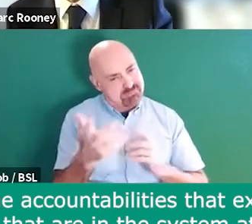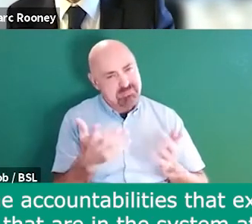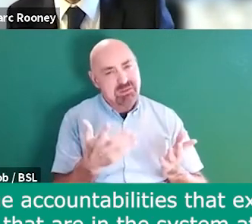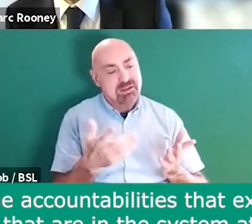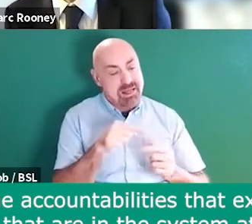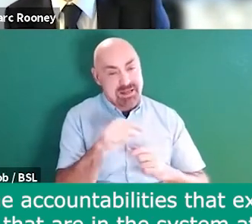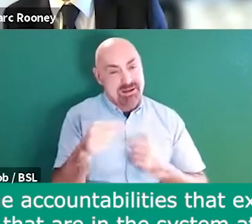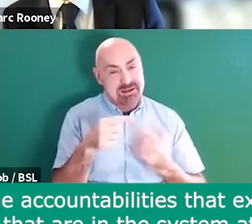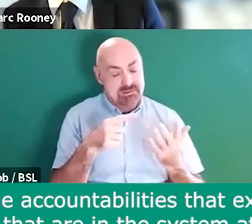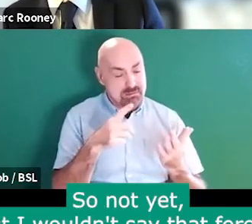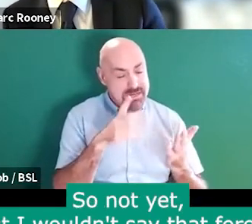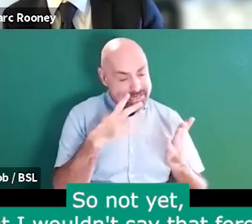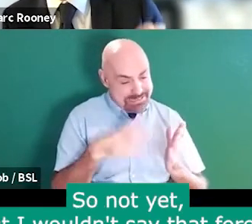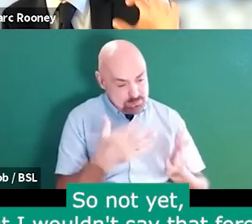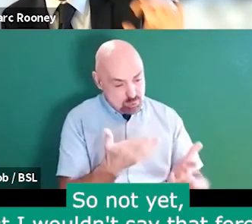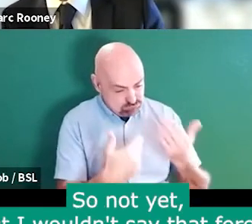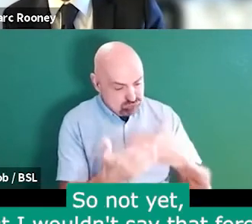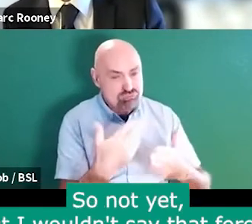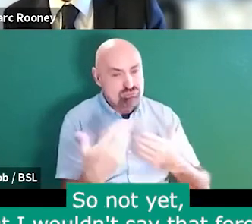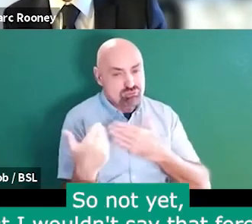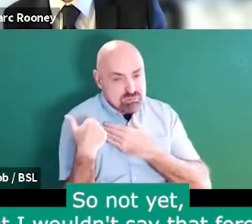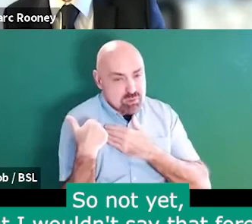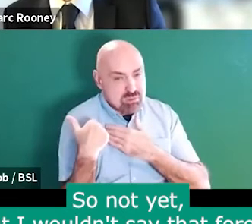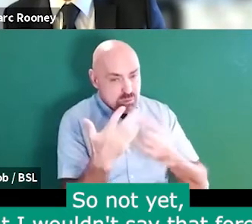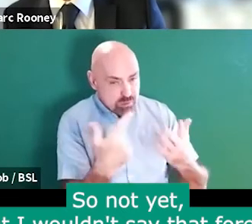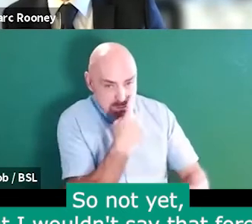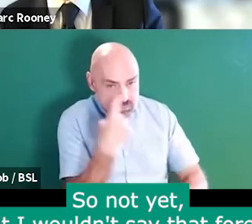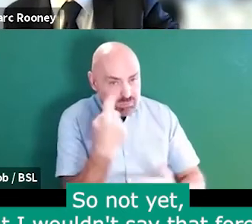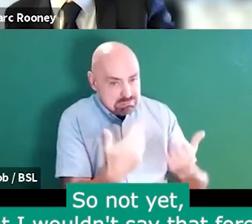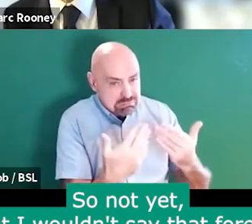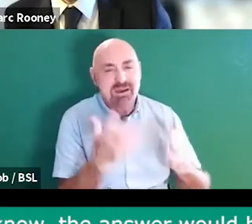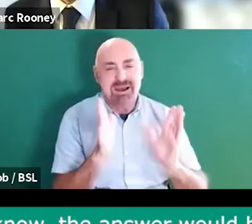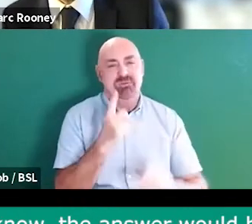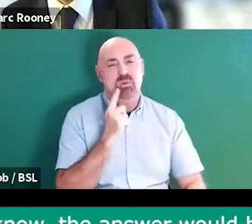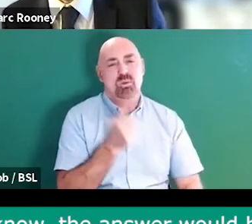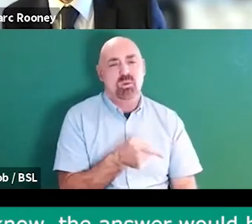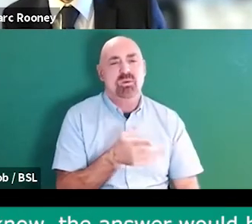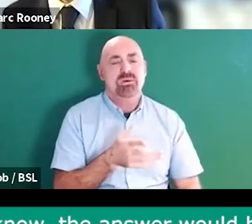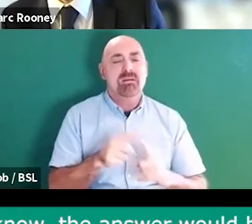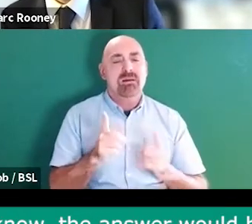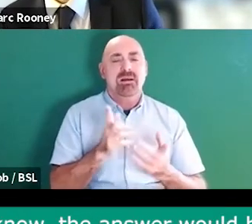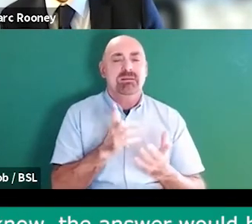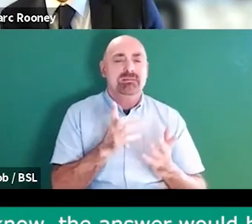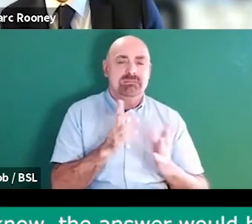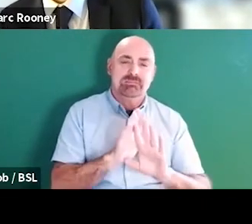ones that are there in the system at the moment. So not yet, but I wouldn't say that forever, you know, the answer would be no.